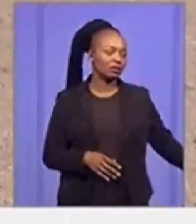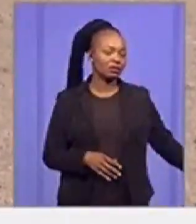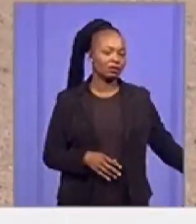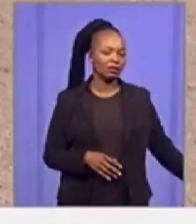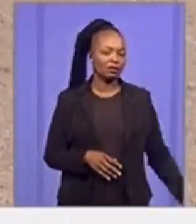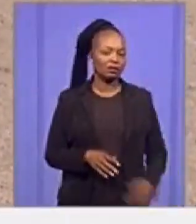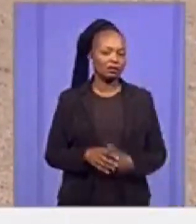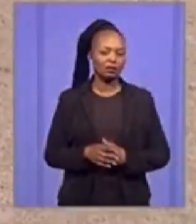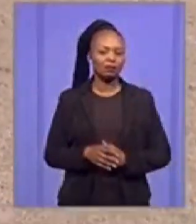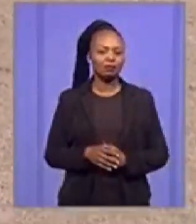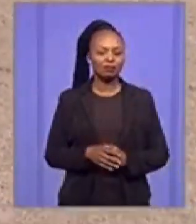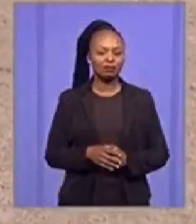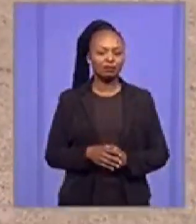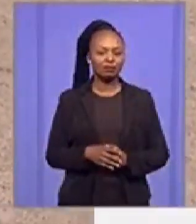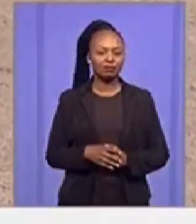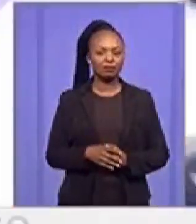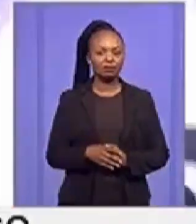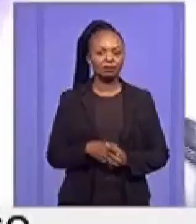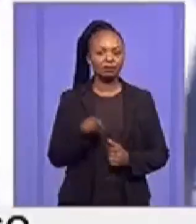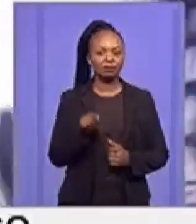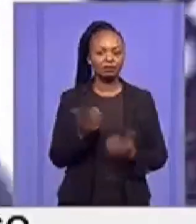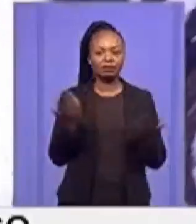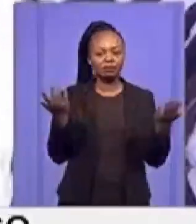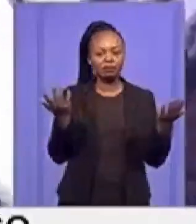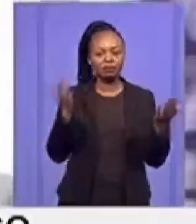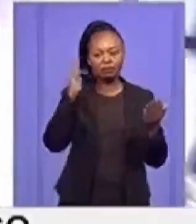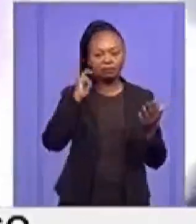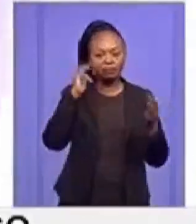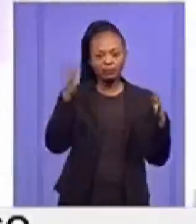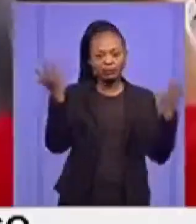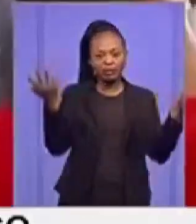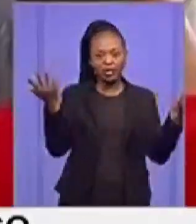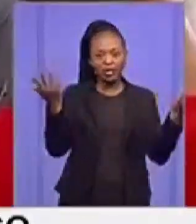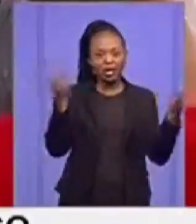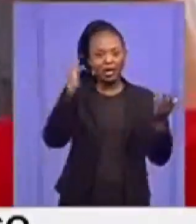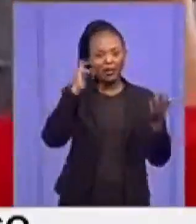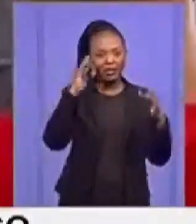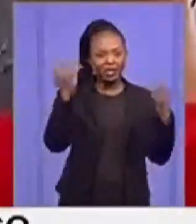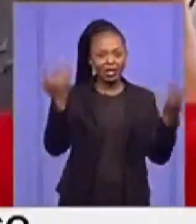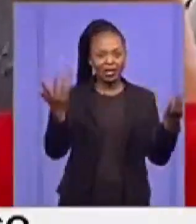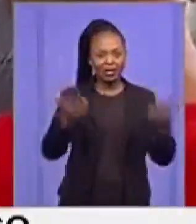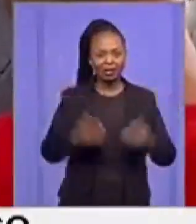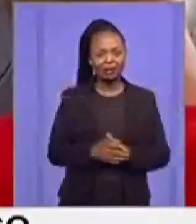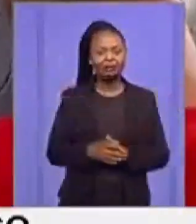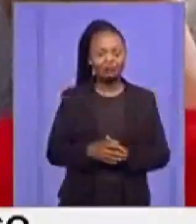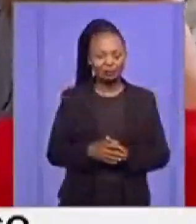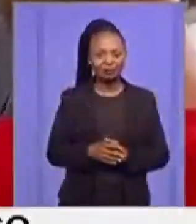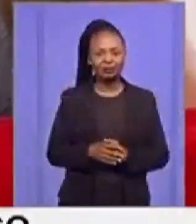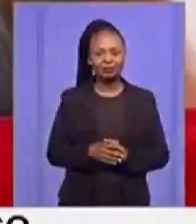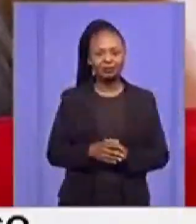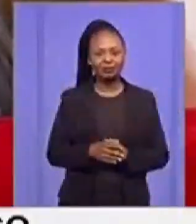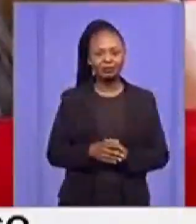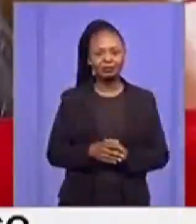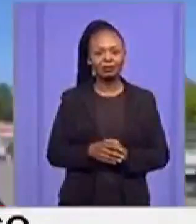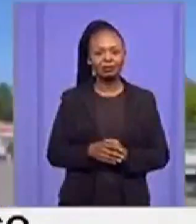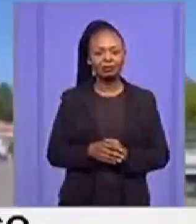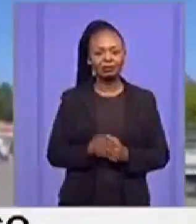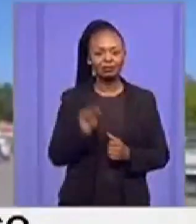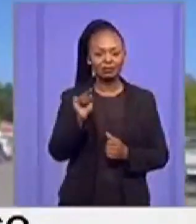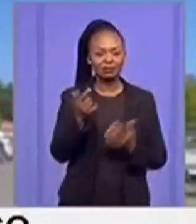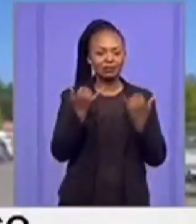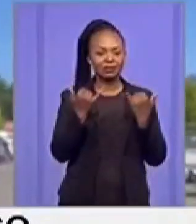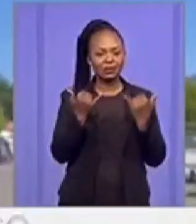sa Elizabeth Ross se qwaqwa. Basebetsi bana ba tseka nyollelo ya meputso. We want to register our discontent as